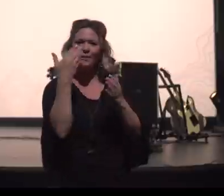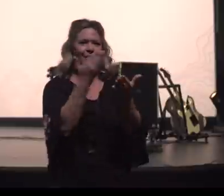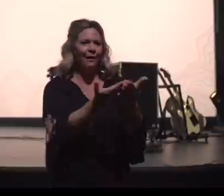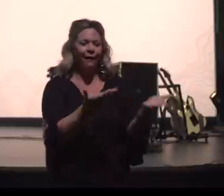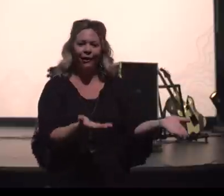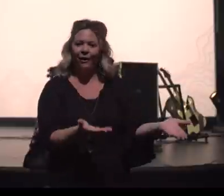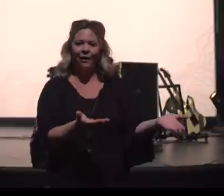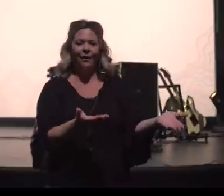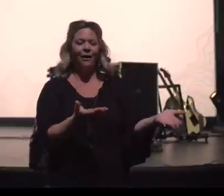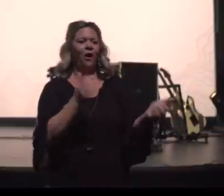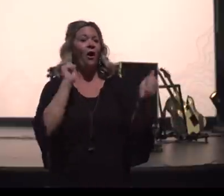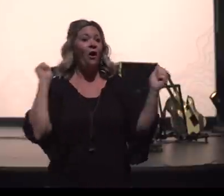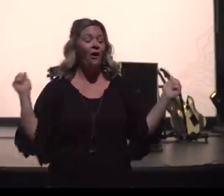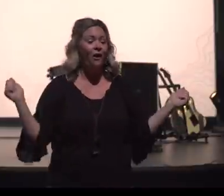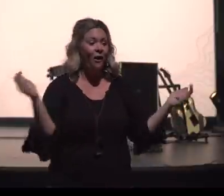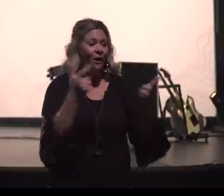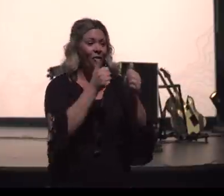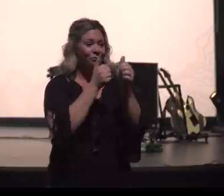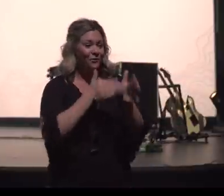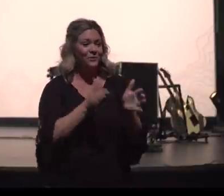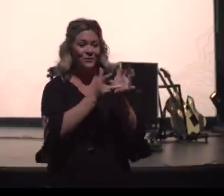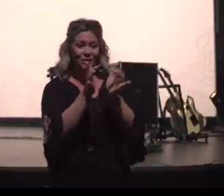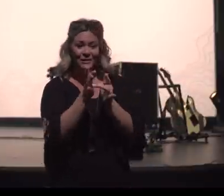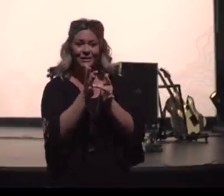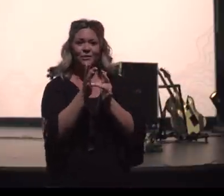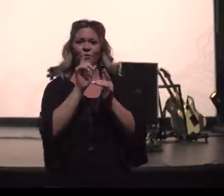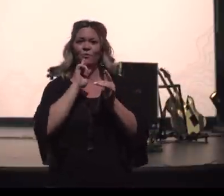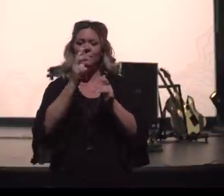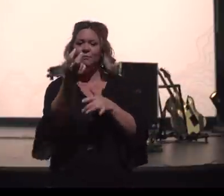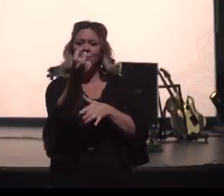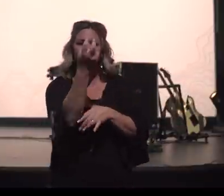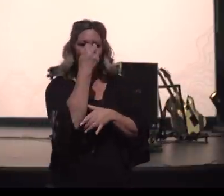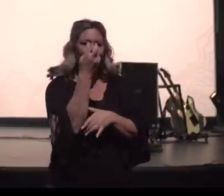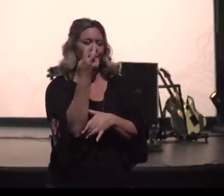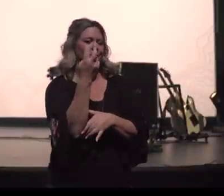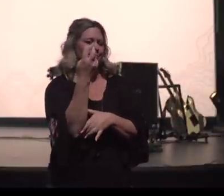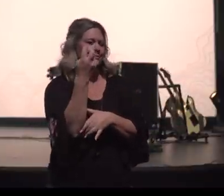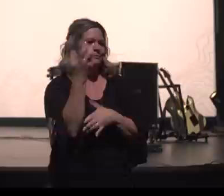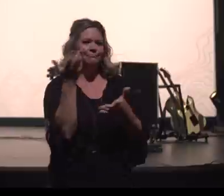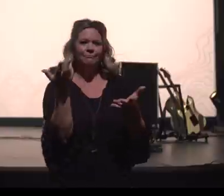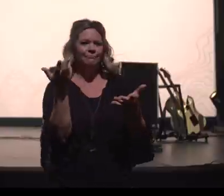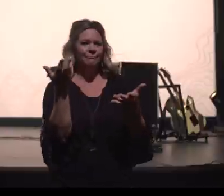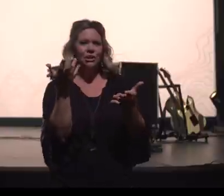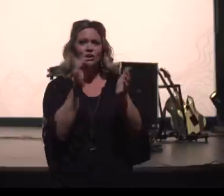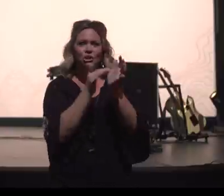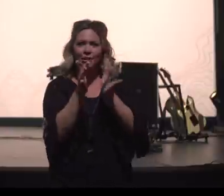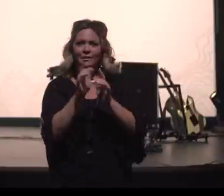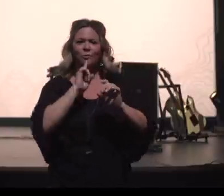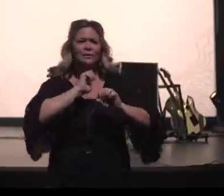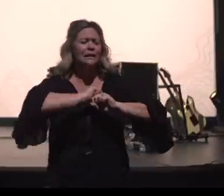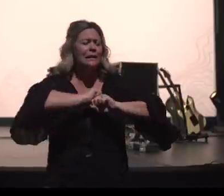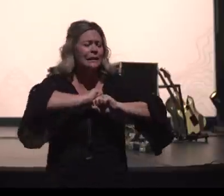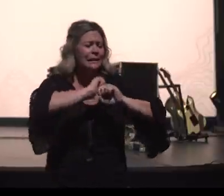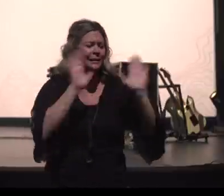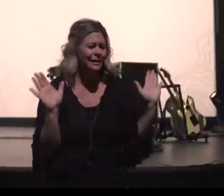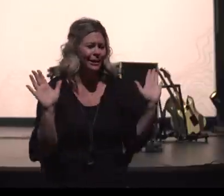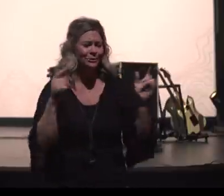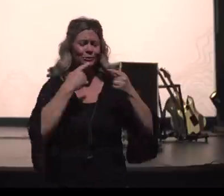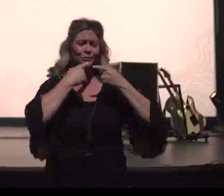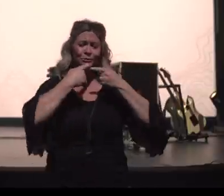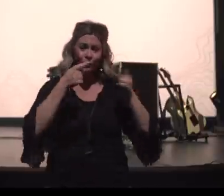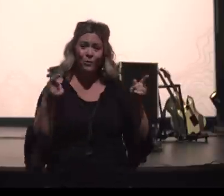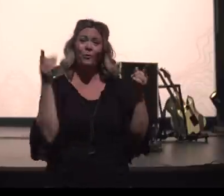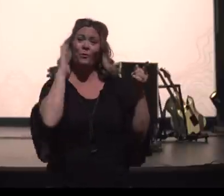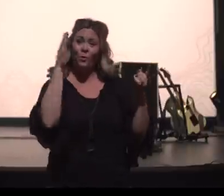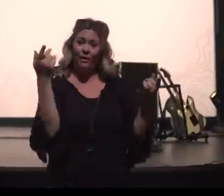Every single person was blind, even though Jesus made it so